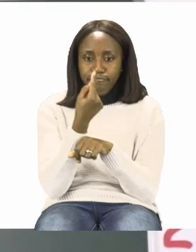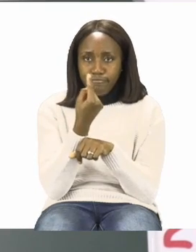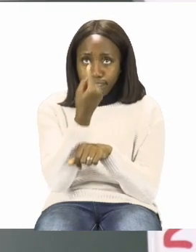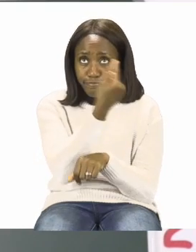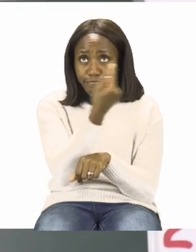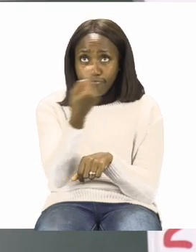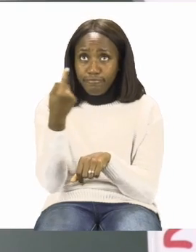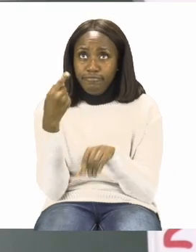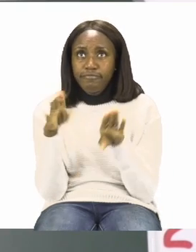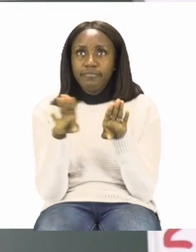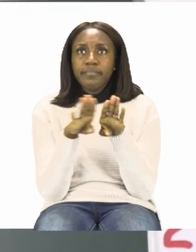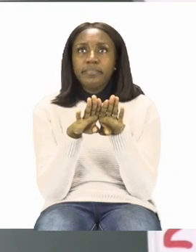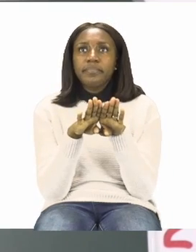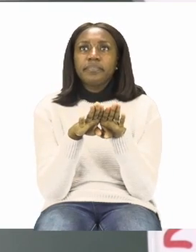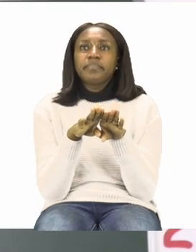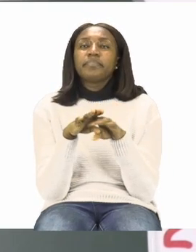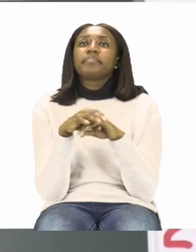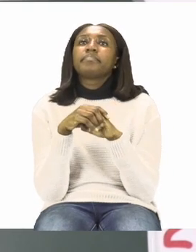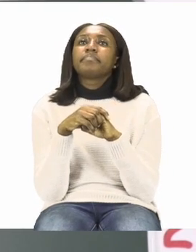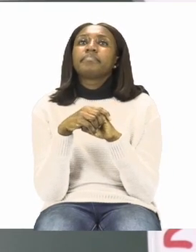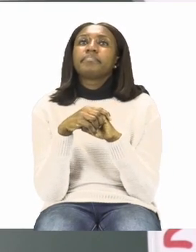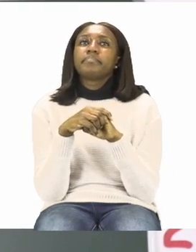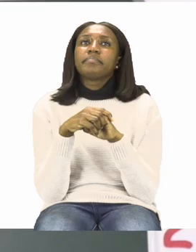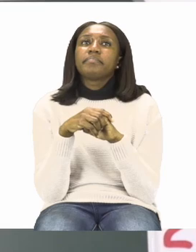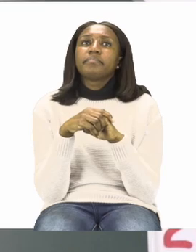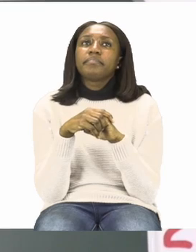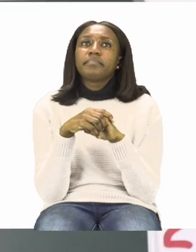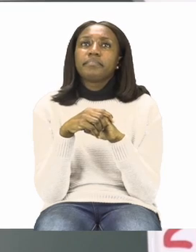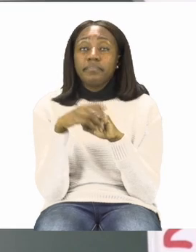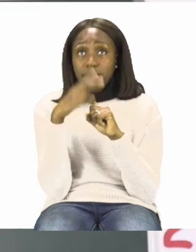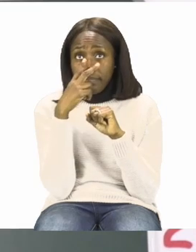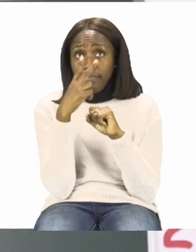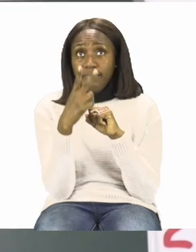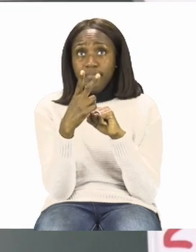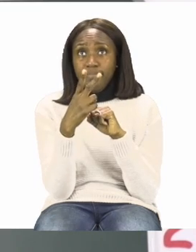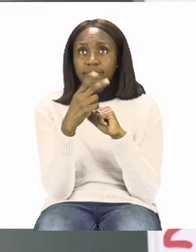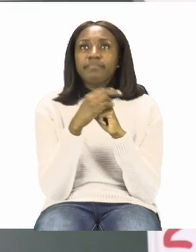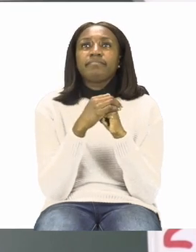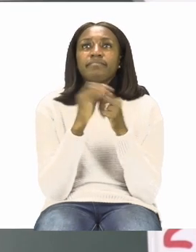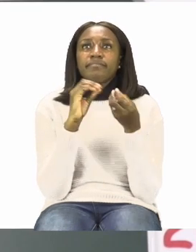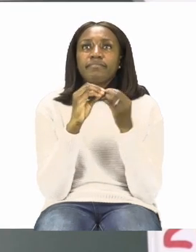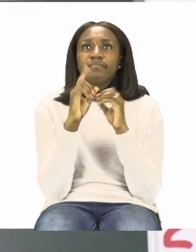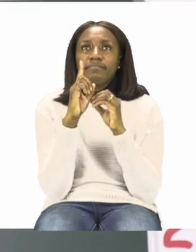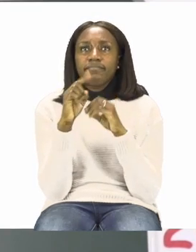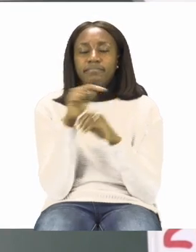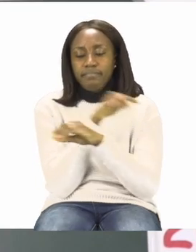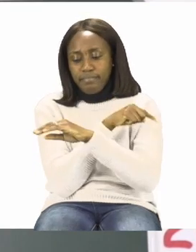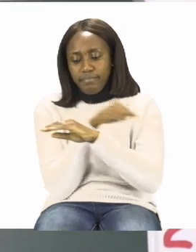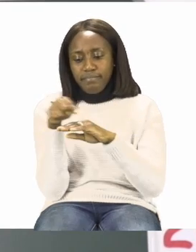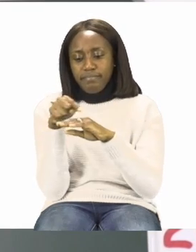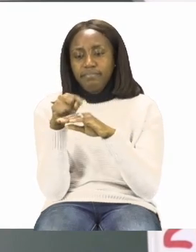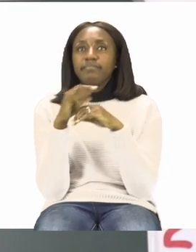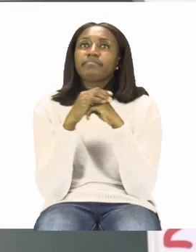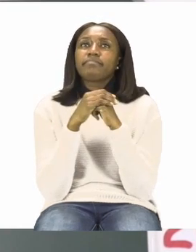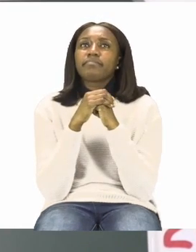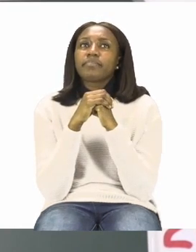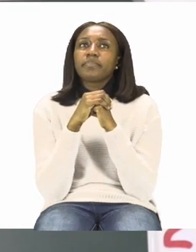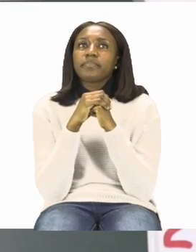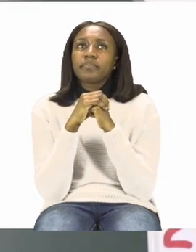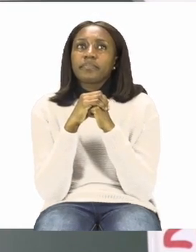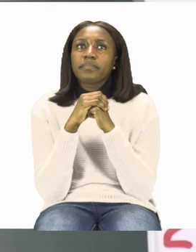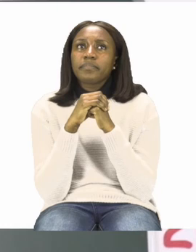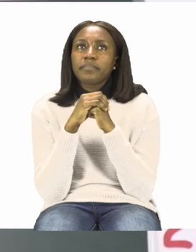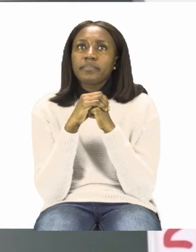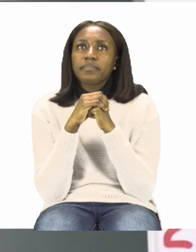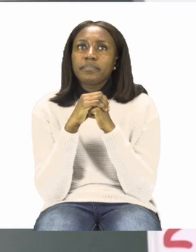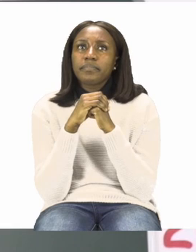are supposed to trace. Now let's do the first one with ruler. Now can